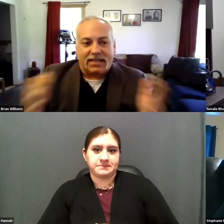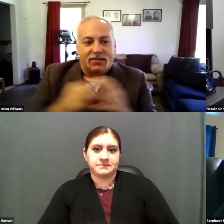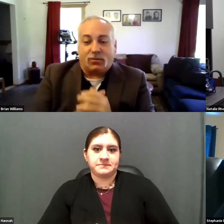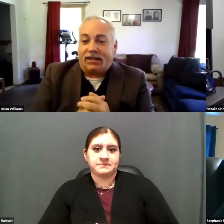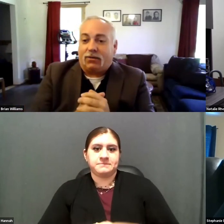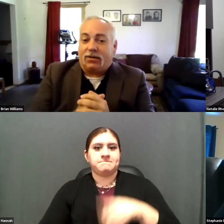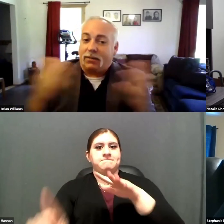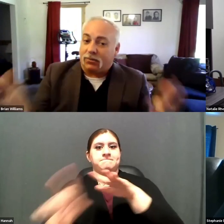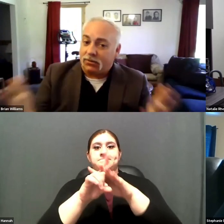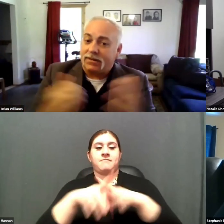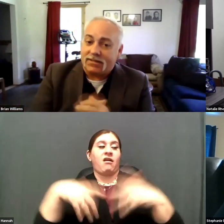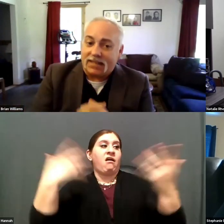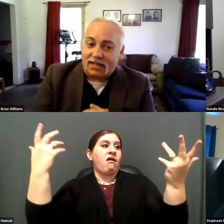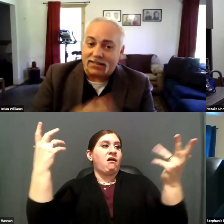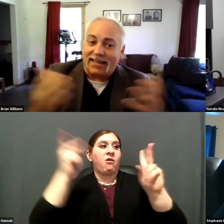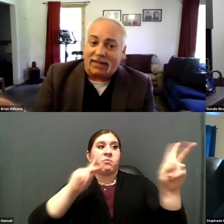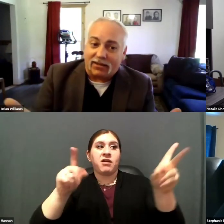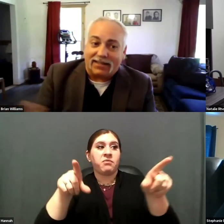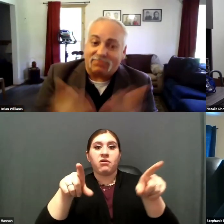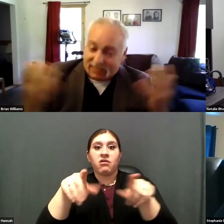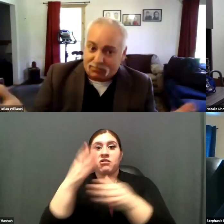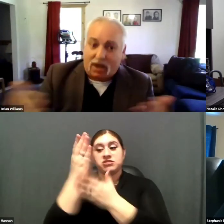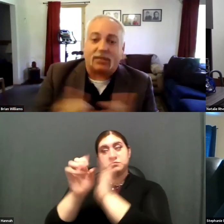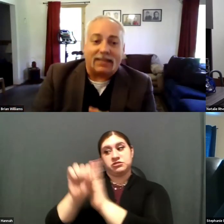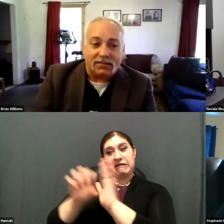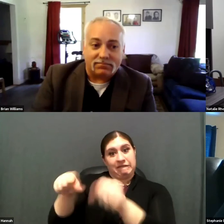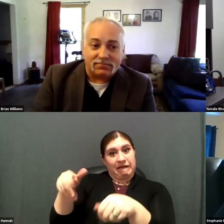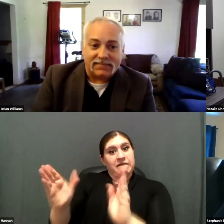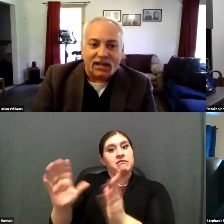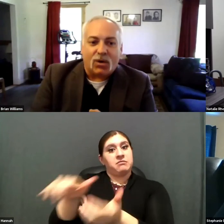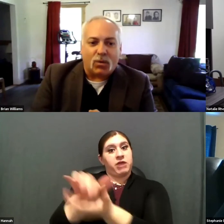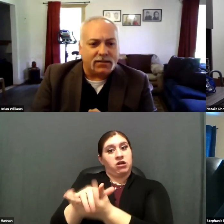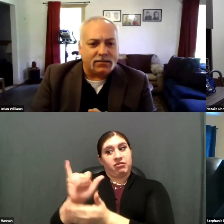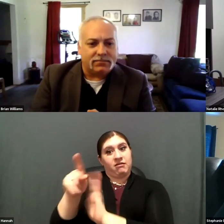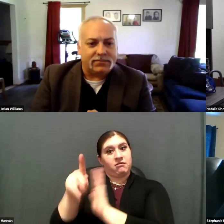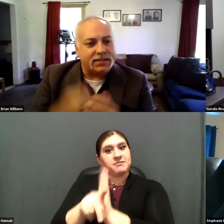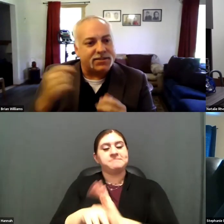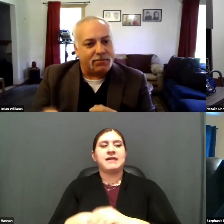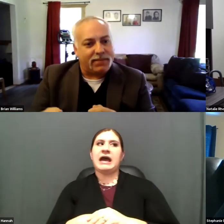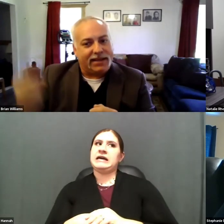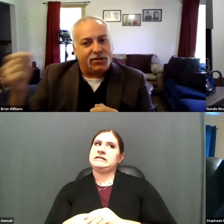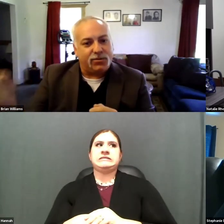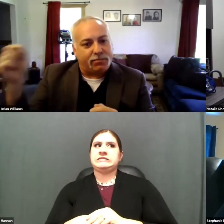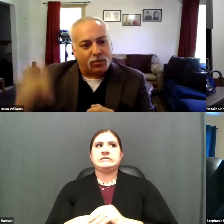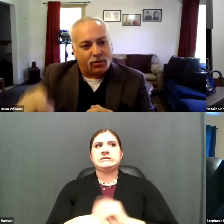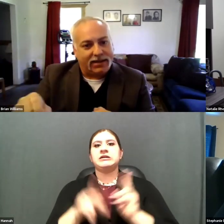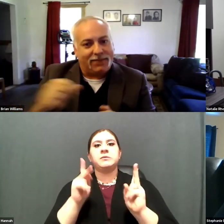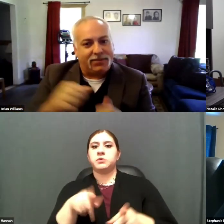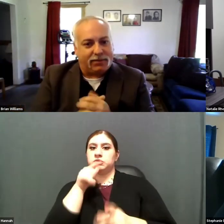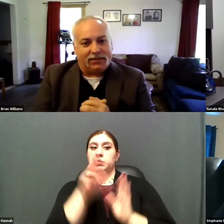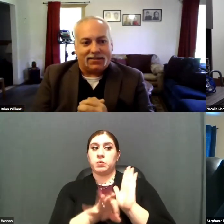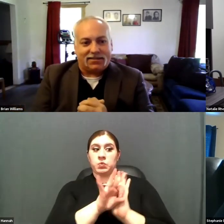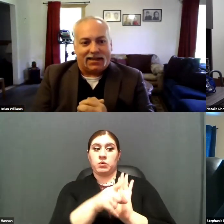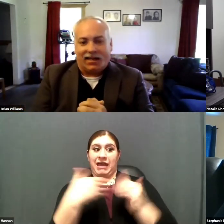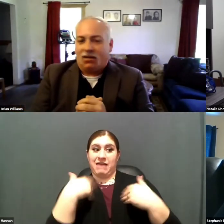Comes out, well, you know what? People in the same sex can get married. It's policy. Well, does somebody who's appointed have the